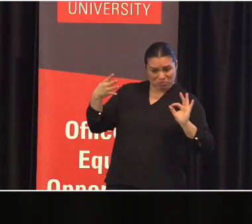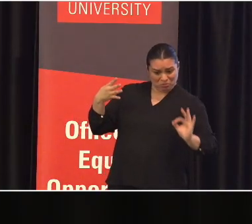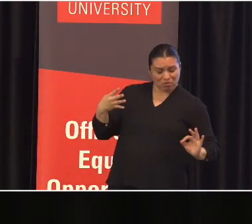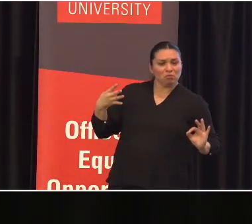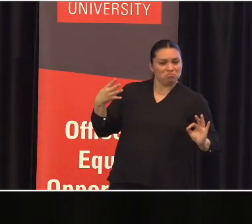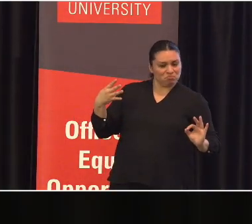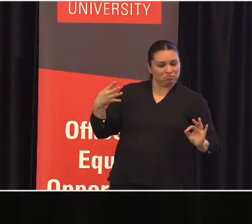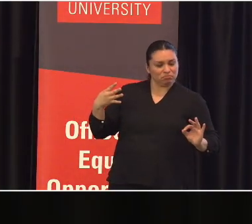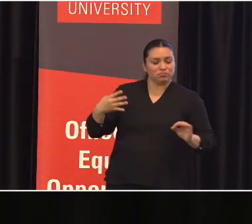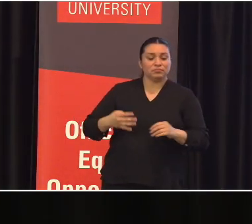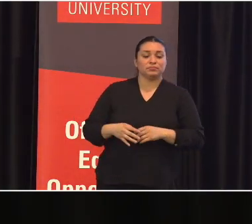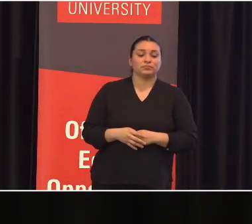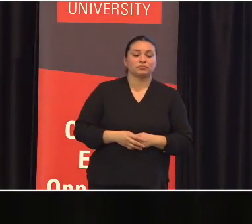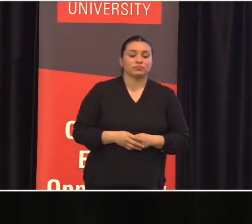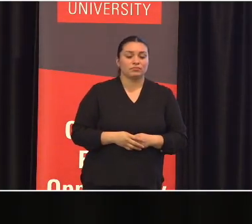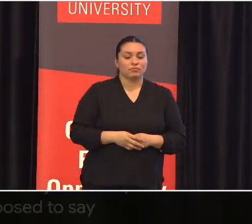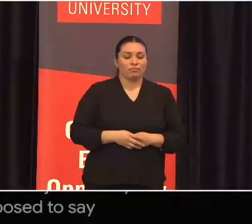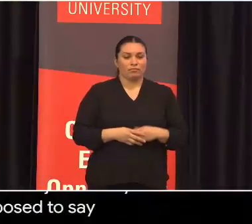know what it's supposed to say.